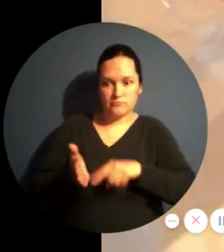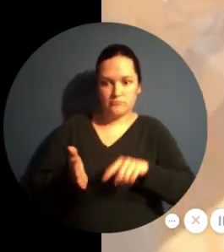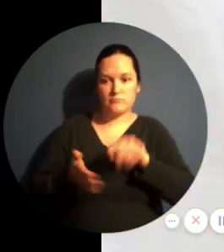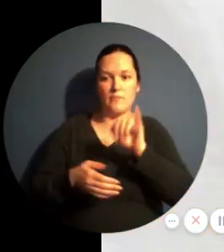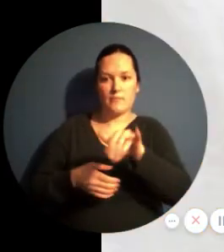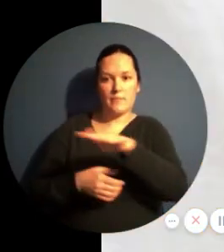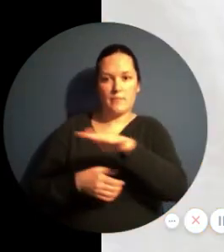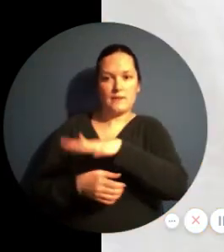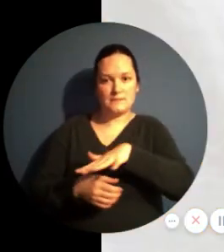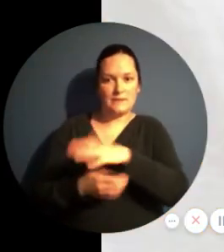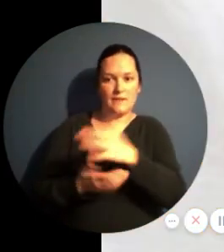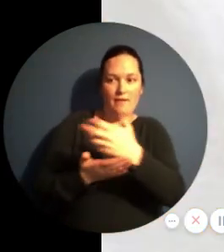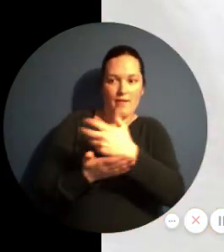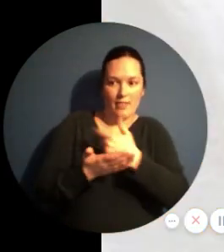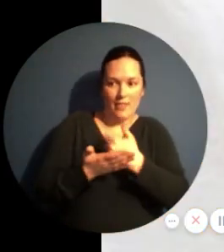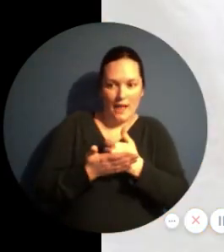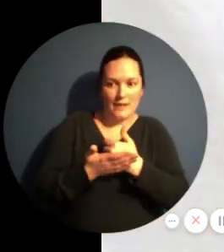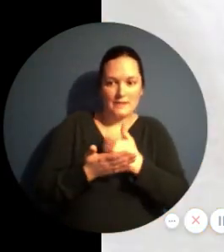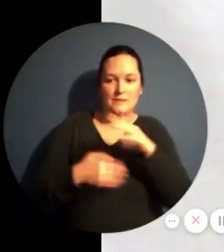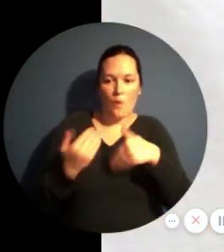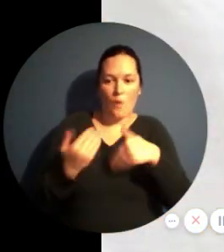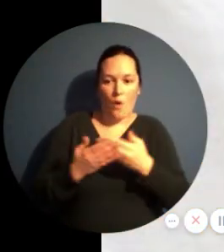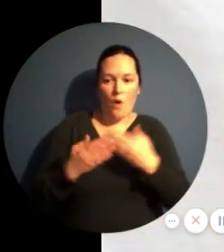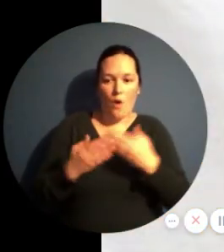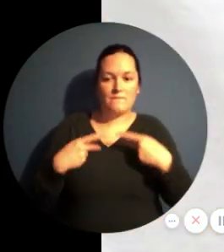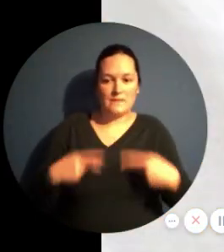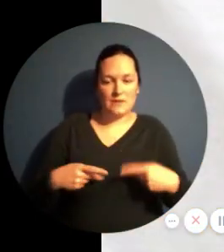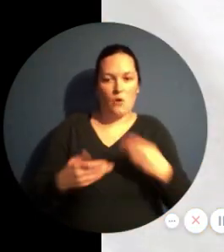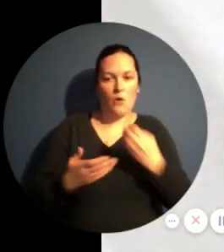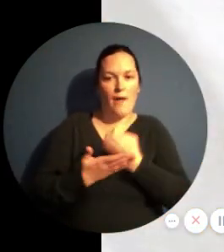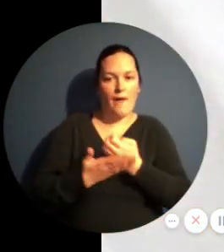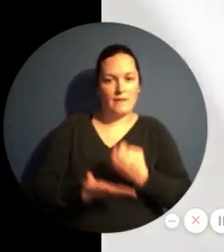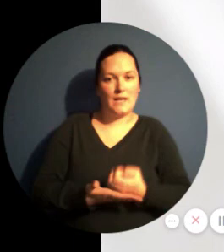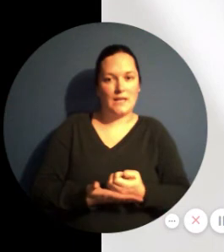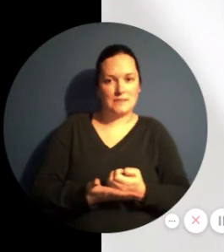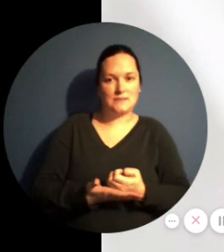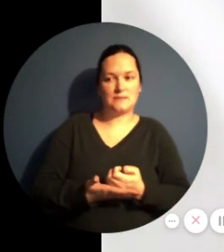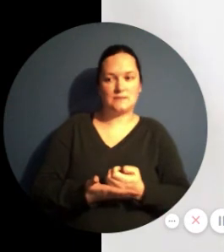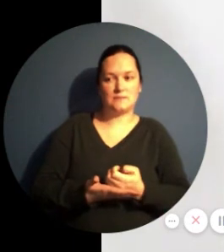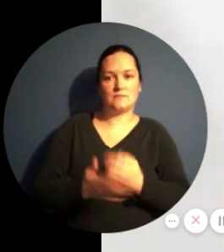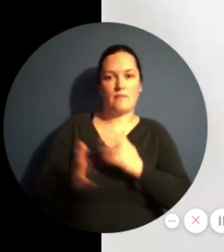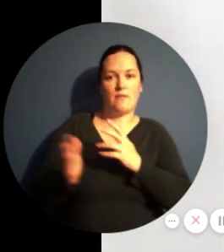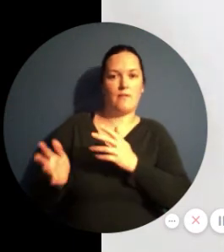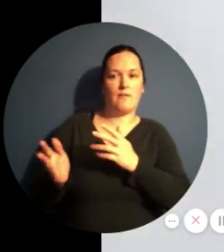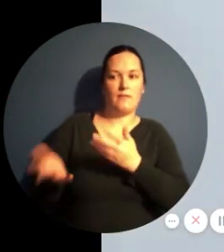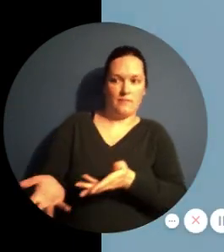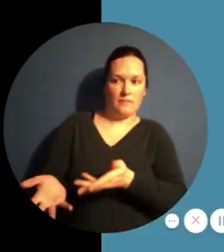and collecting the physical evidence left during a crime.